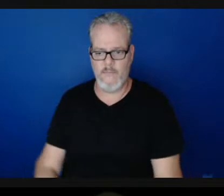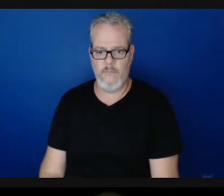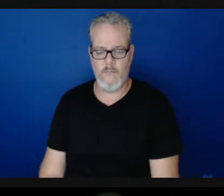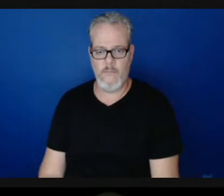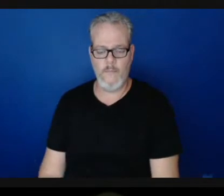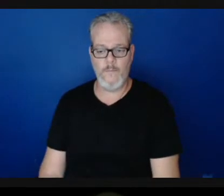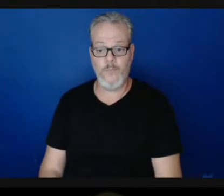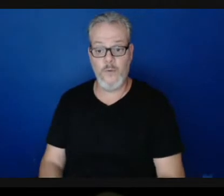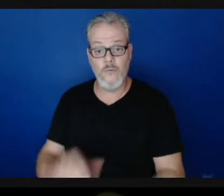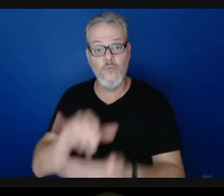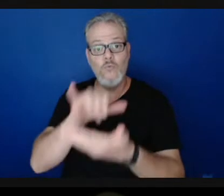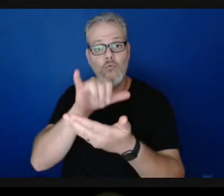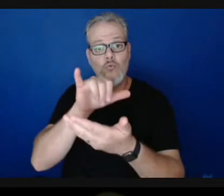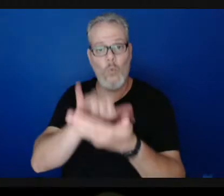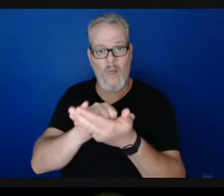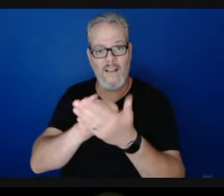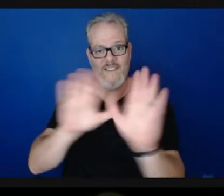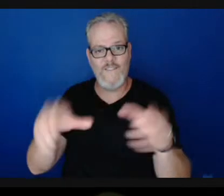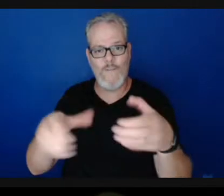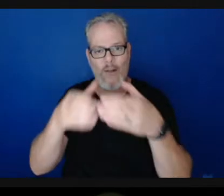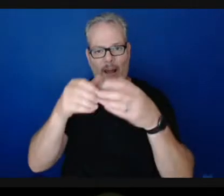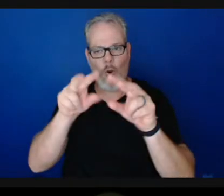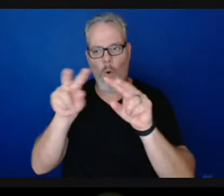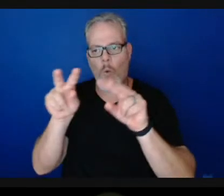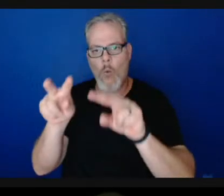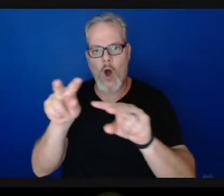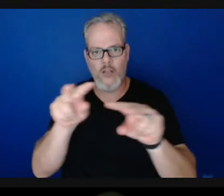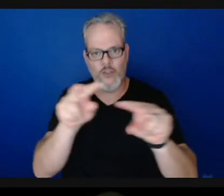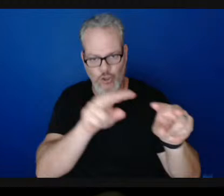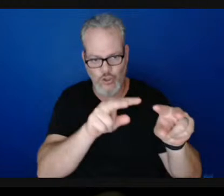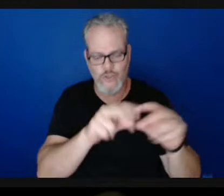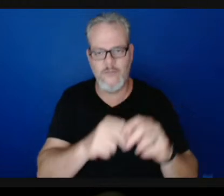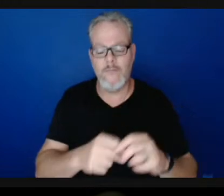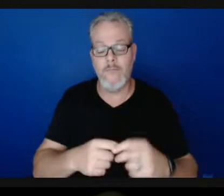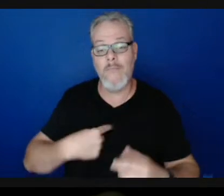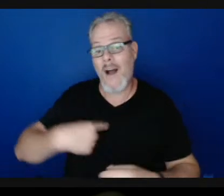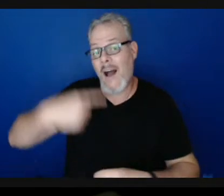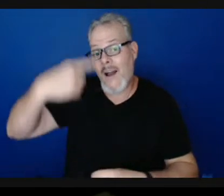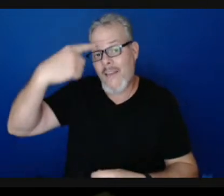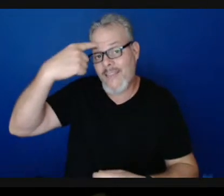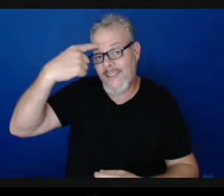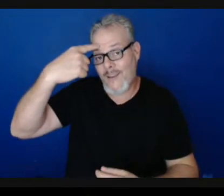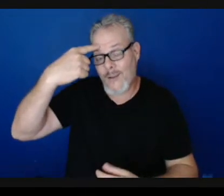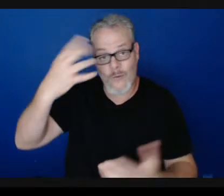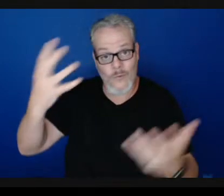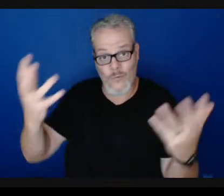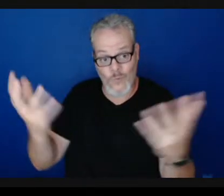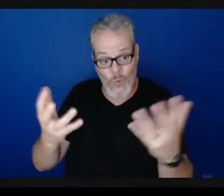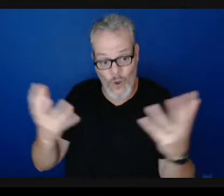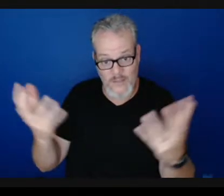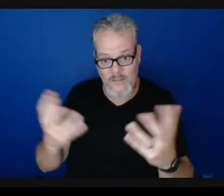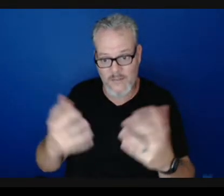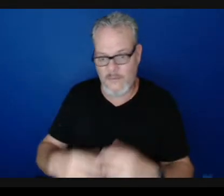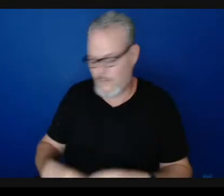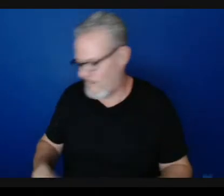So that's the volcano watch. I thought we could, let's see here.